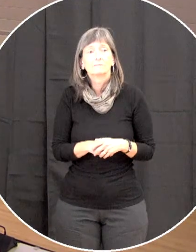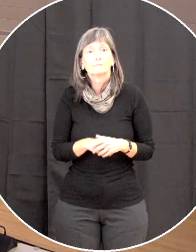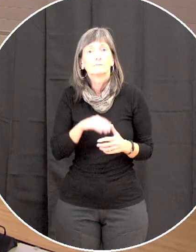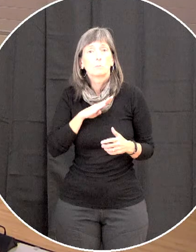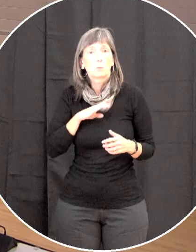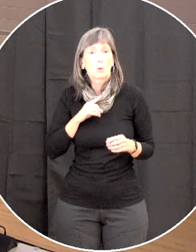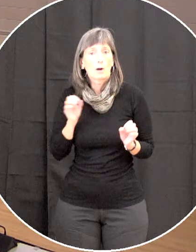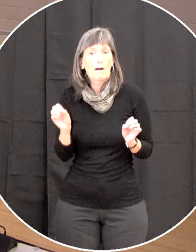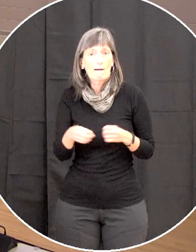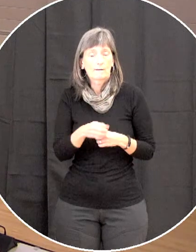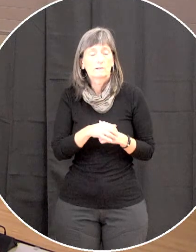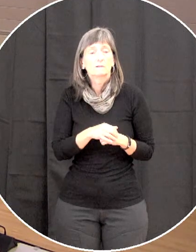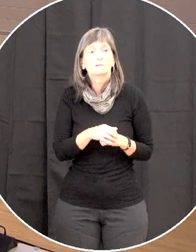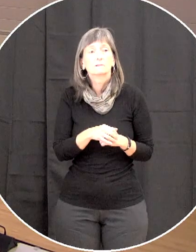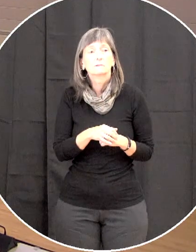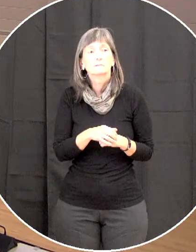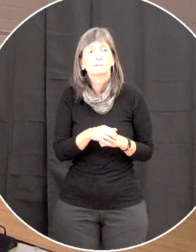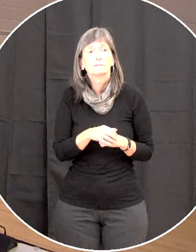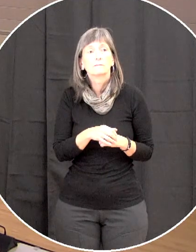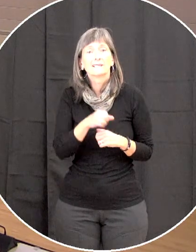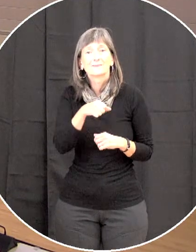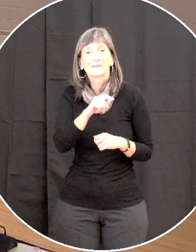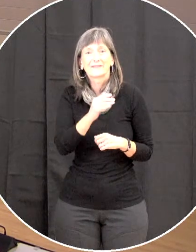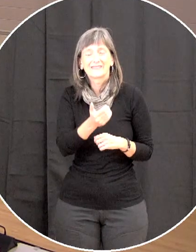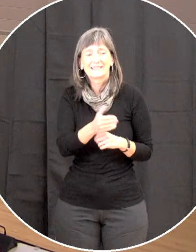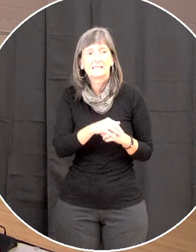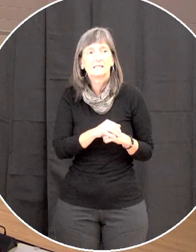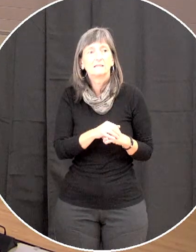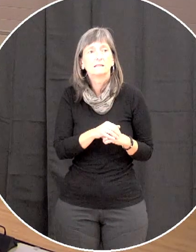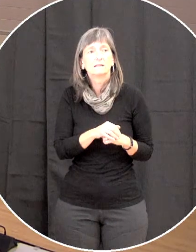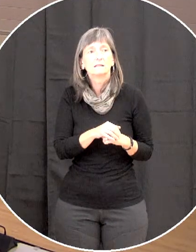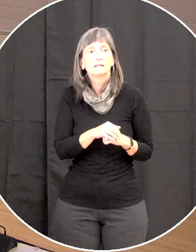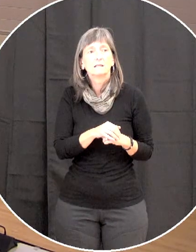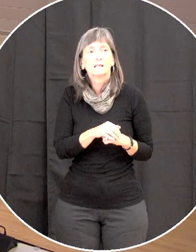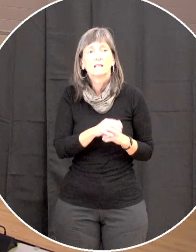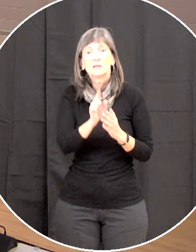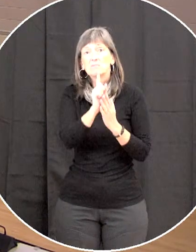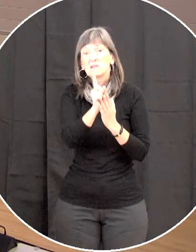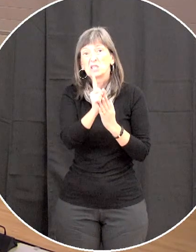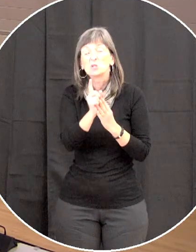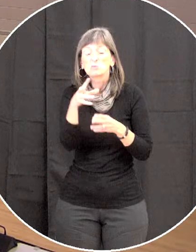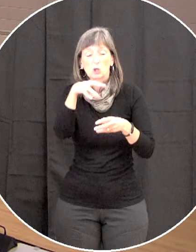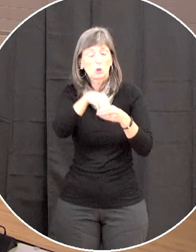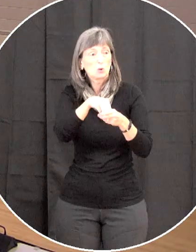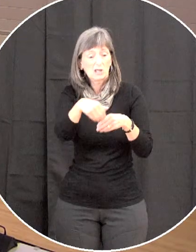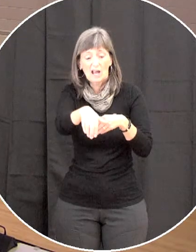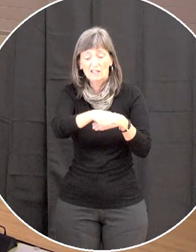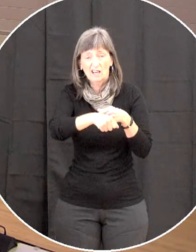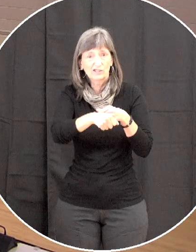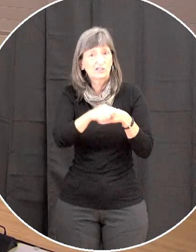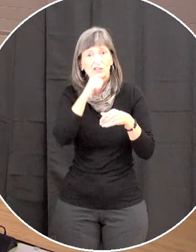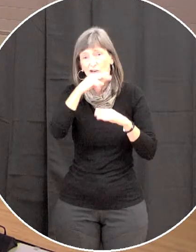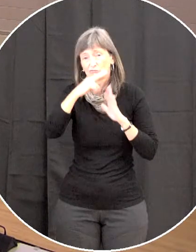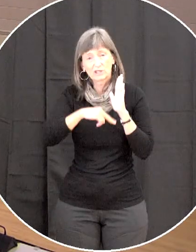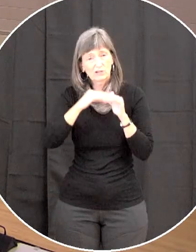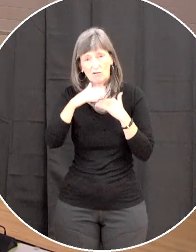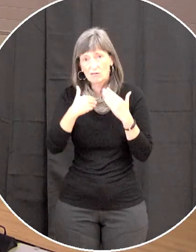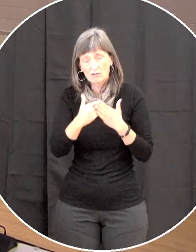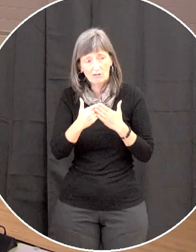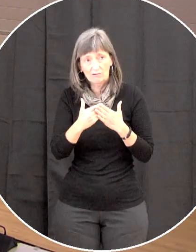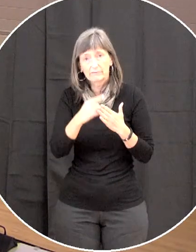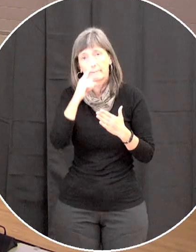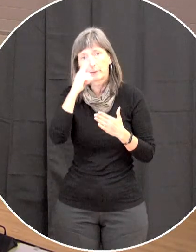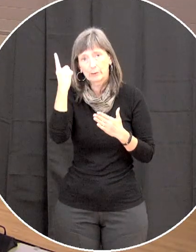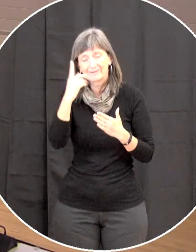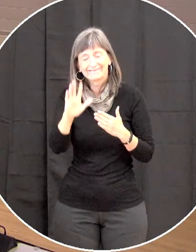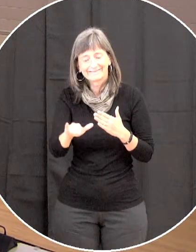office. I'm not going to read through. A copy of the minutes has been included in your package. I'm not going to bore you by reading